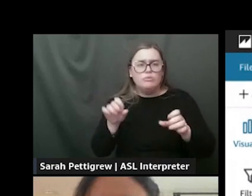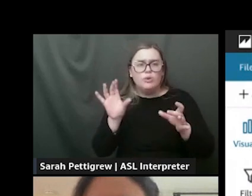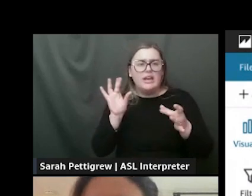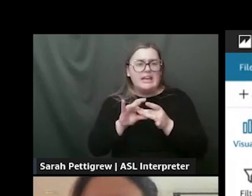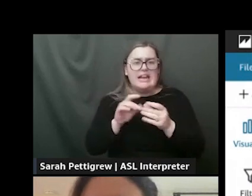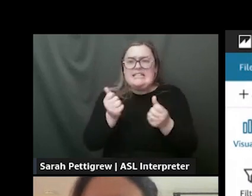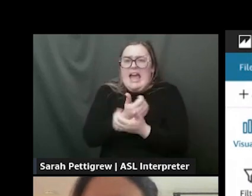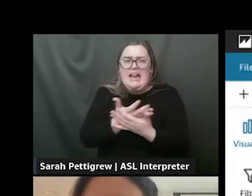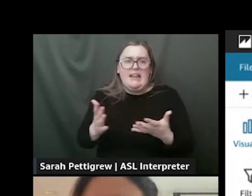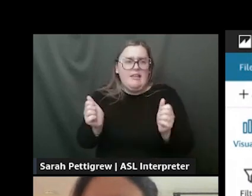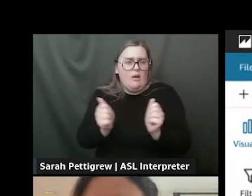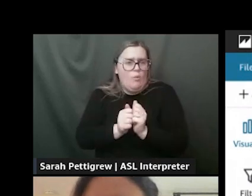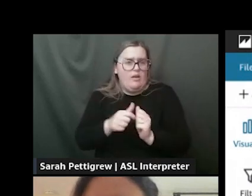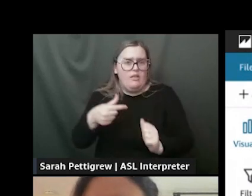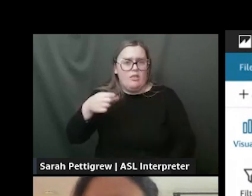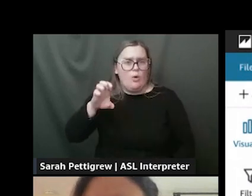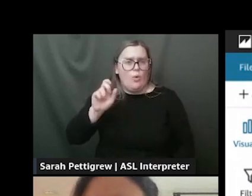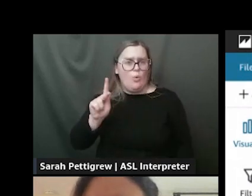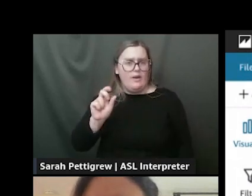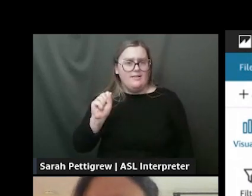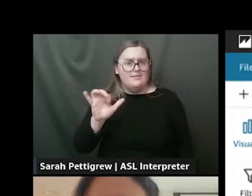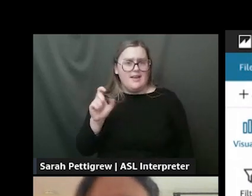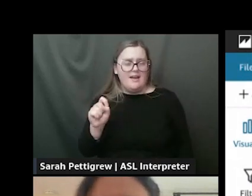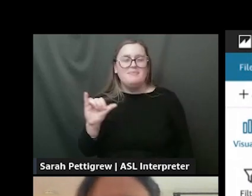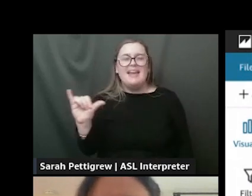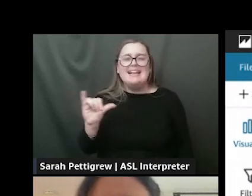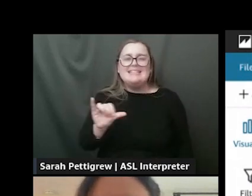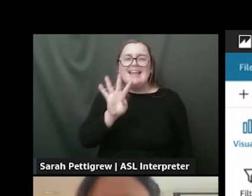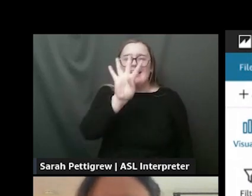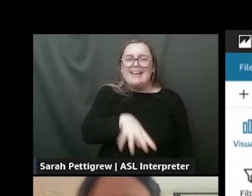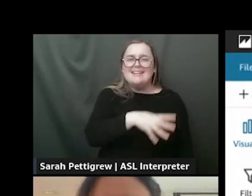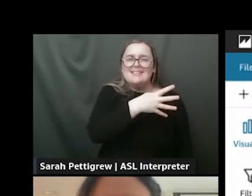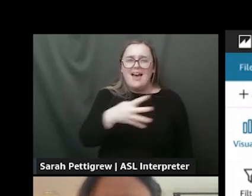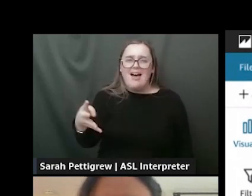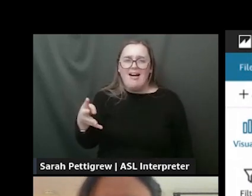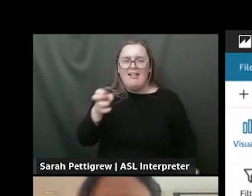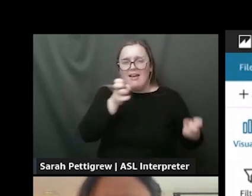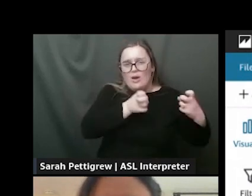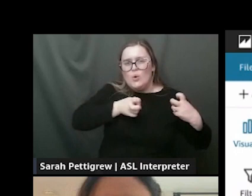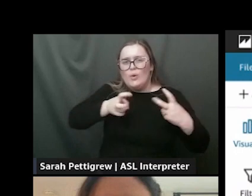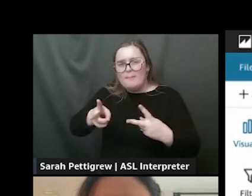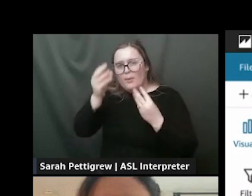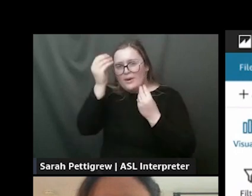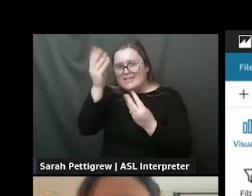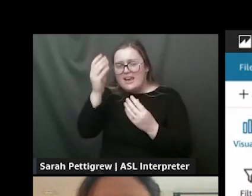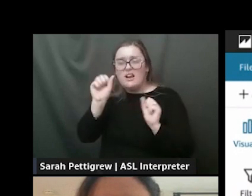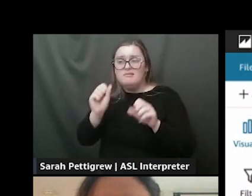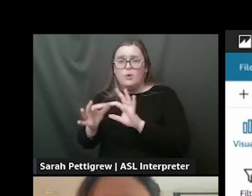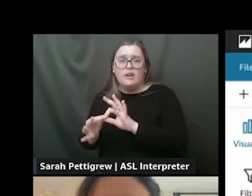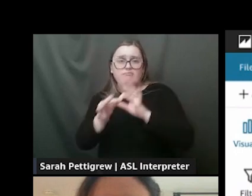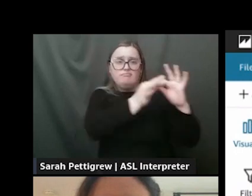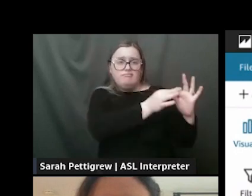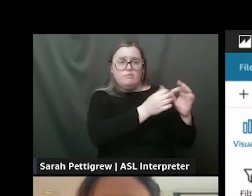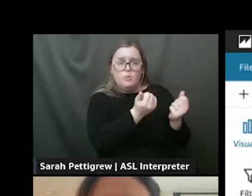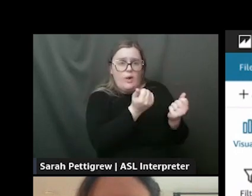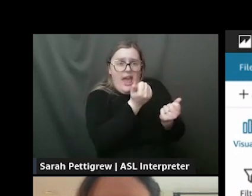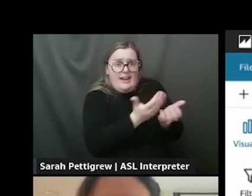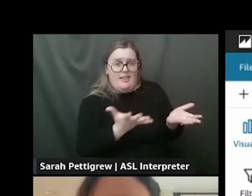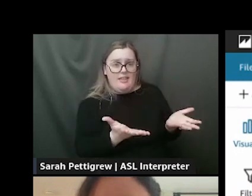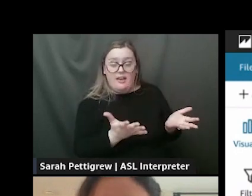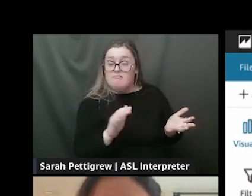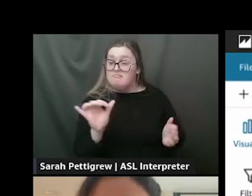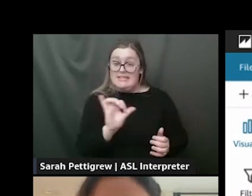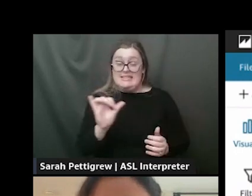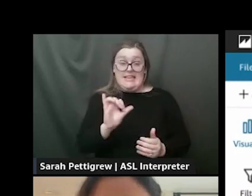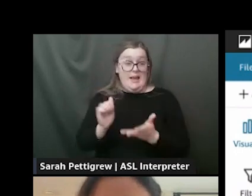Quicksight. Think of like when you're in Excel and you want to import data and you can just connect to anything. That's exactly how this is. So it